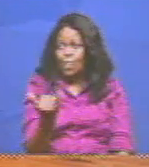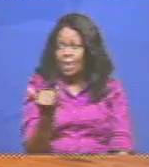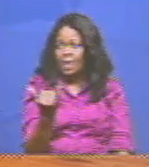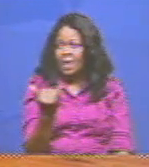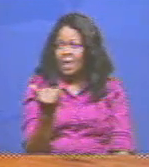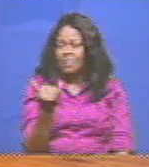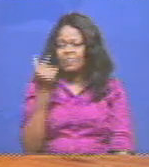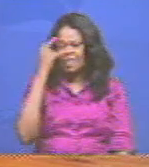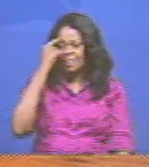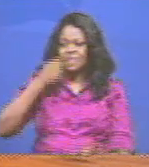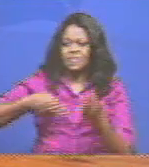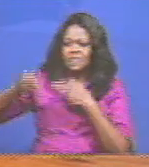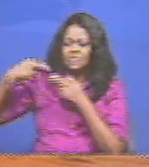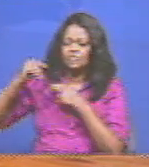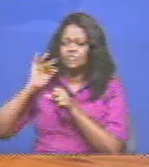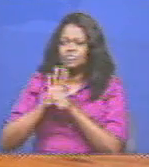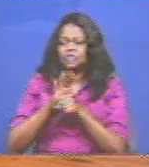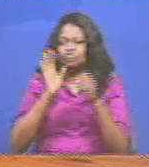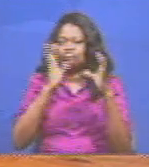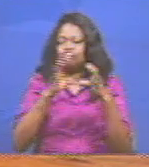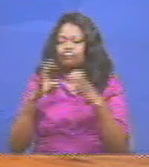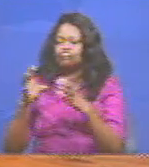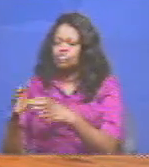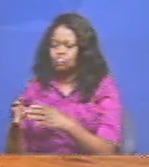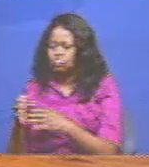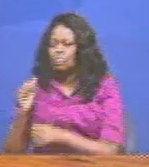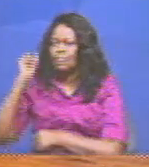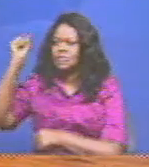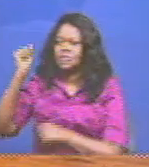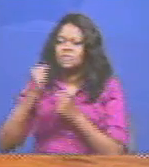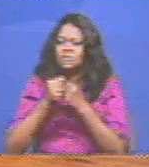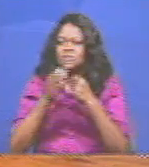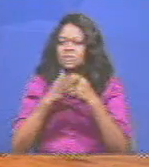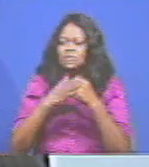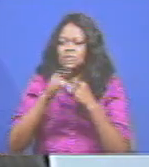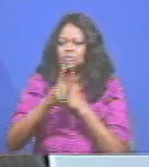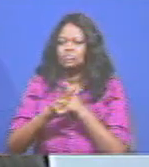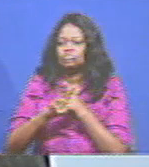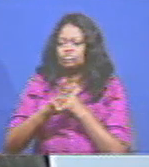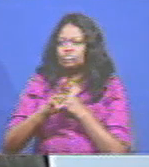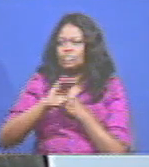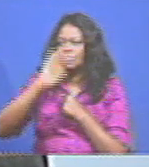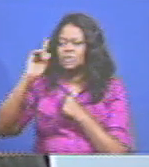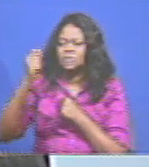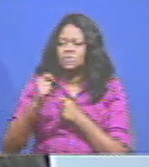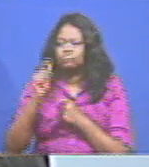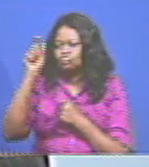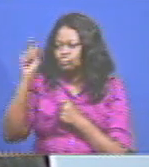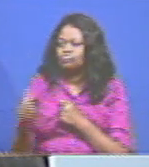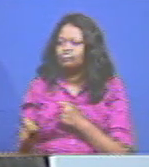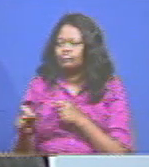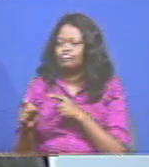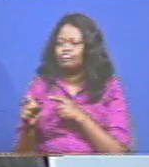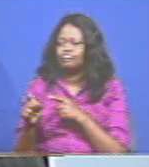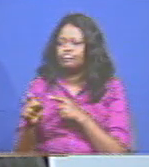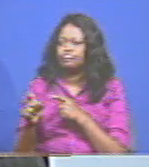of multi-party politics, yes. In 1992, mm-hmm. the Mount Kenya region, because Mount Kenya region mostly